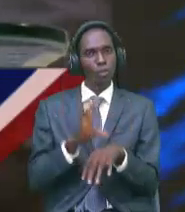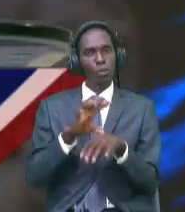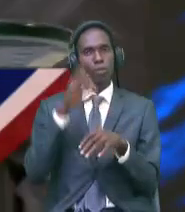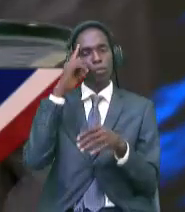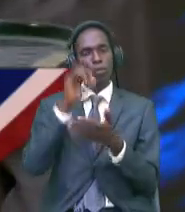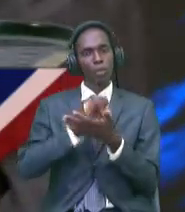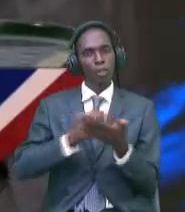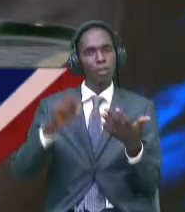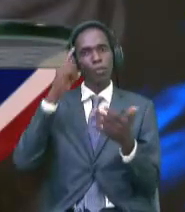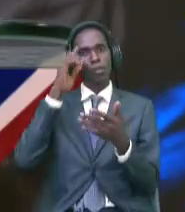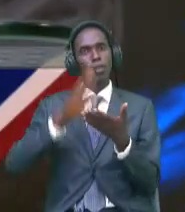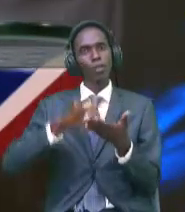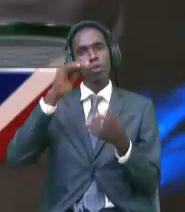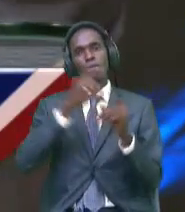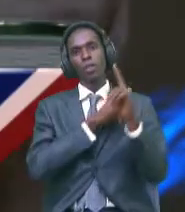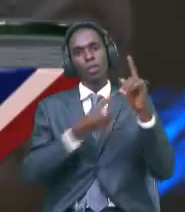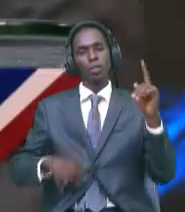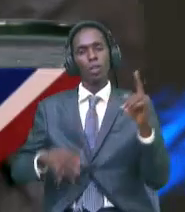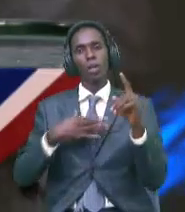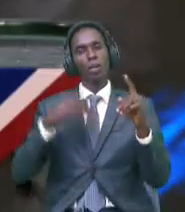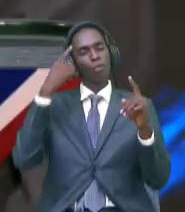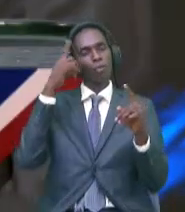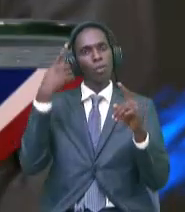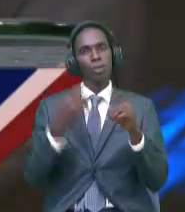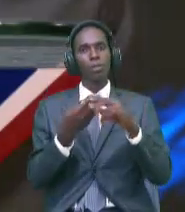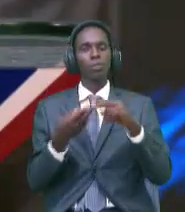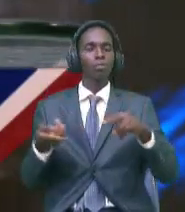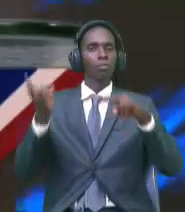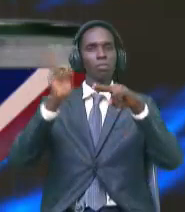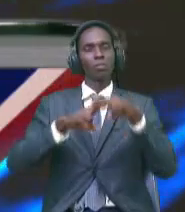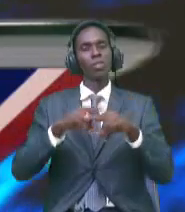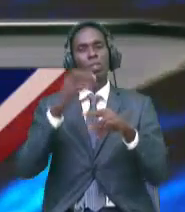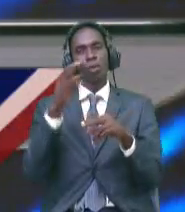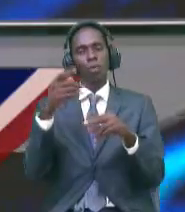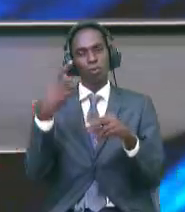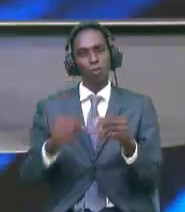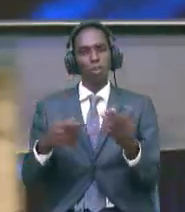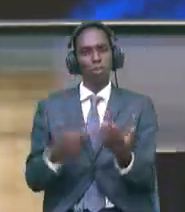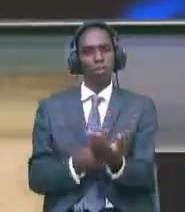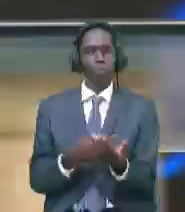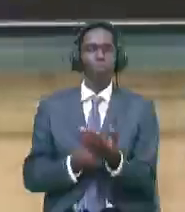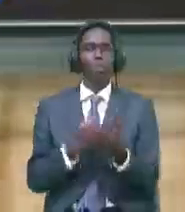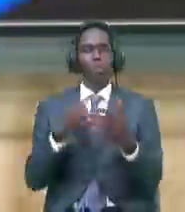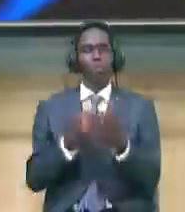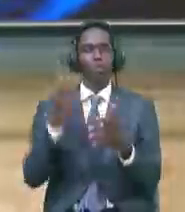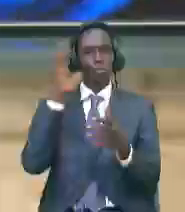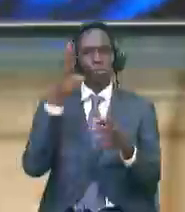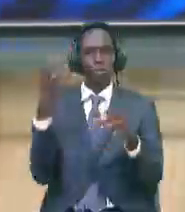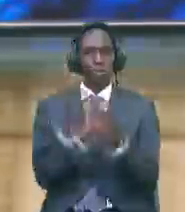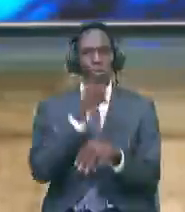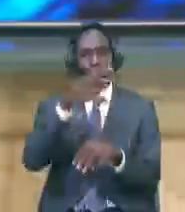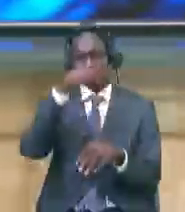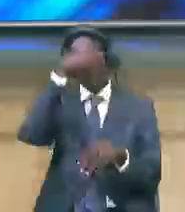the glory of the Lord and for the propagation of the gospel. It will cost you your sweat, it will cost you